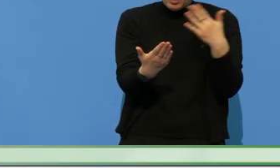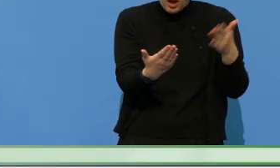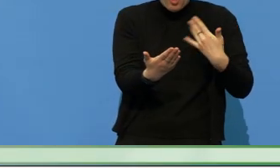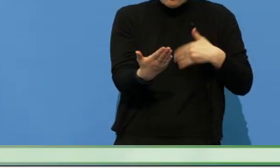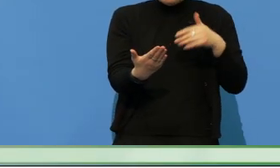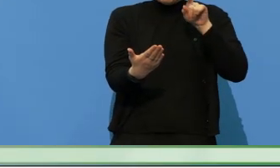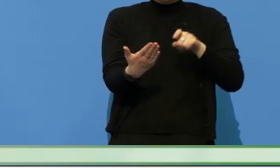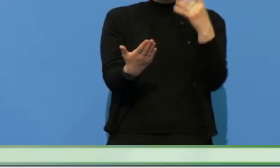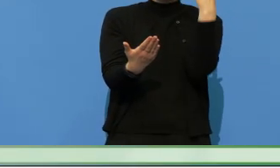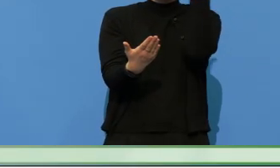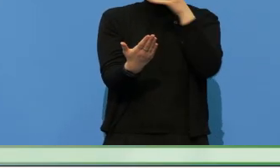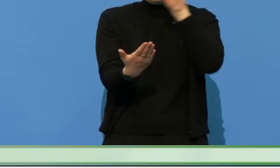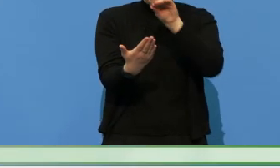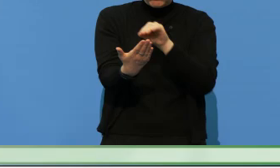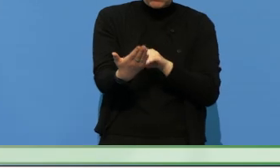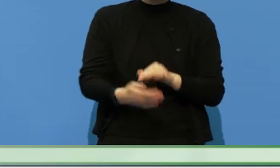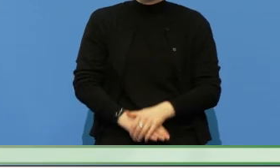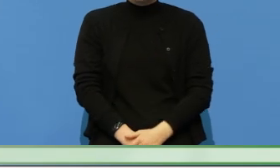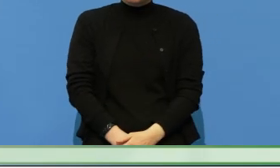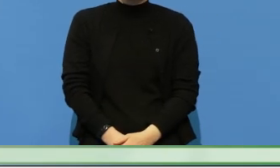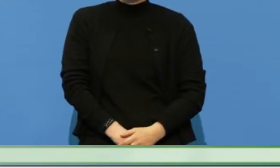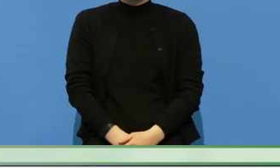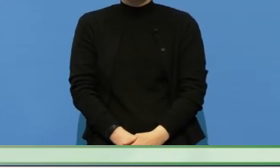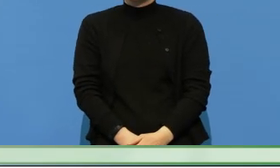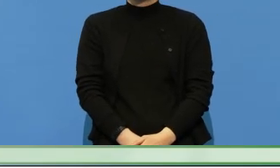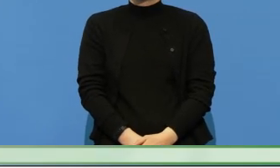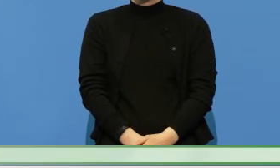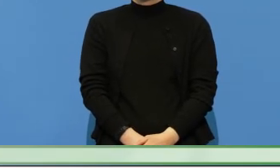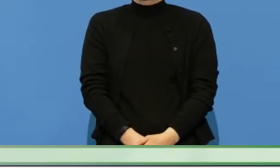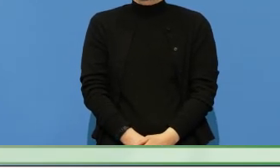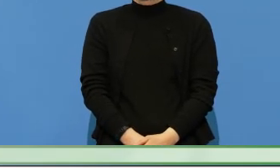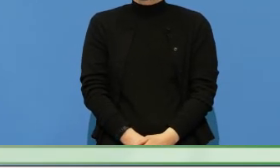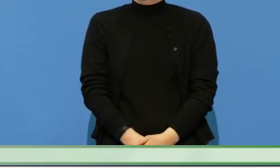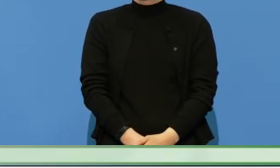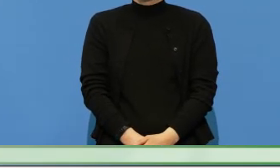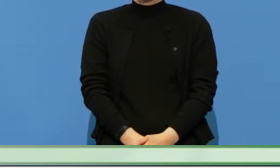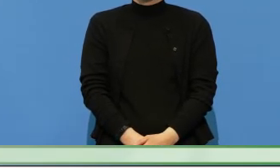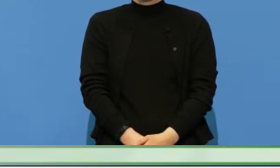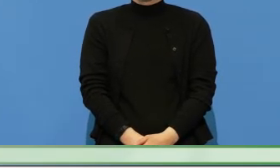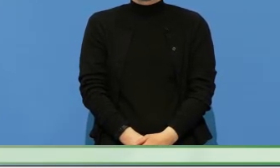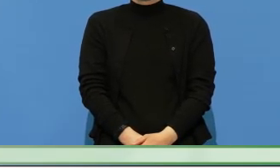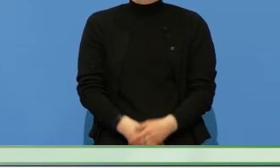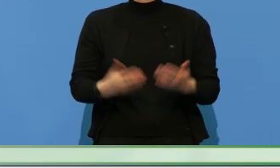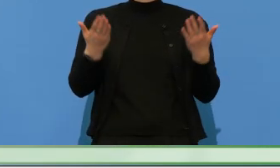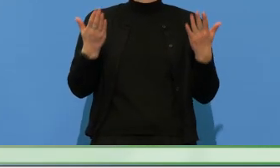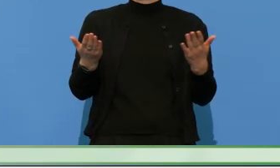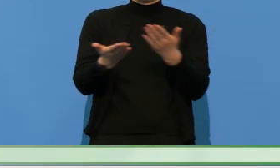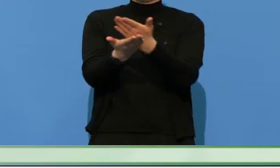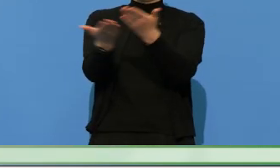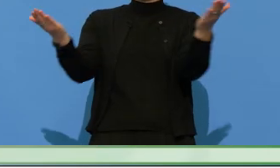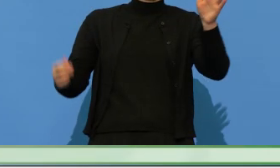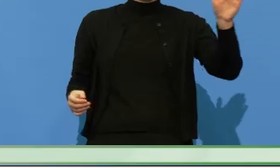happening, and in every architectural office in Poland, at the shelf there is a switch book in printed